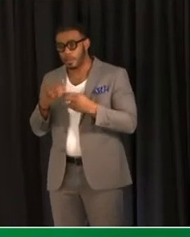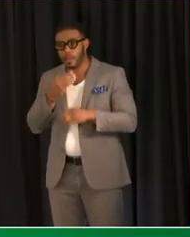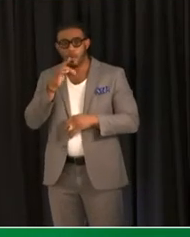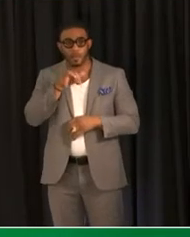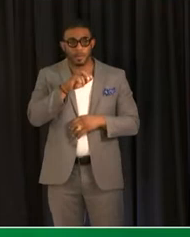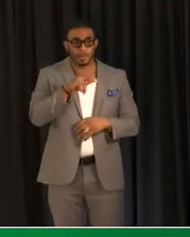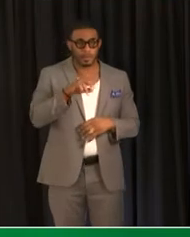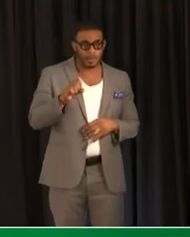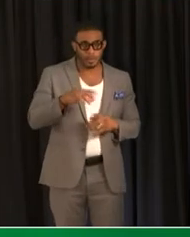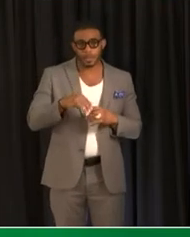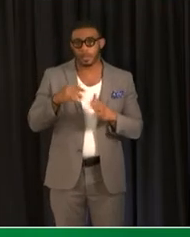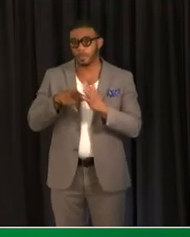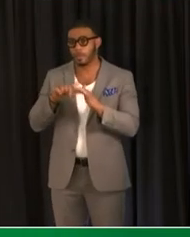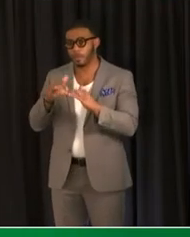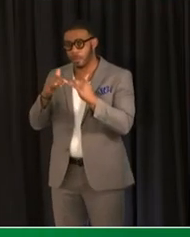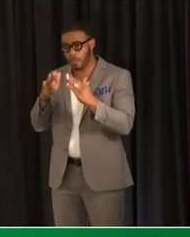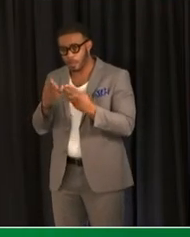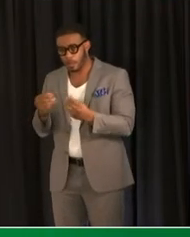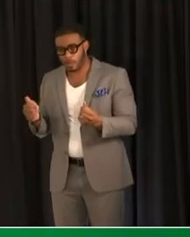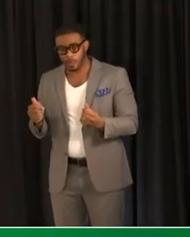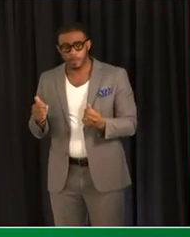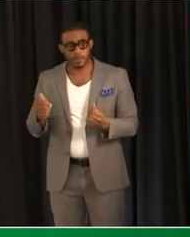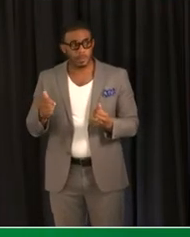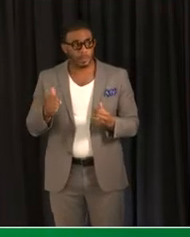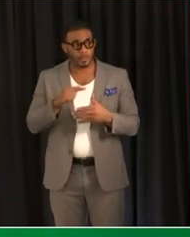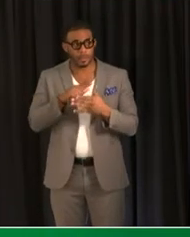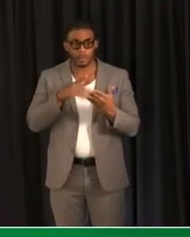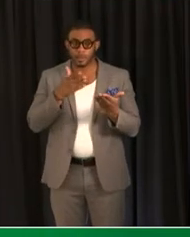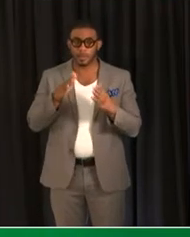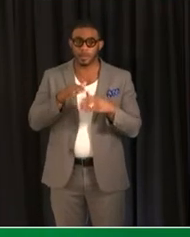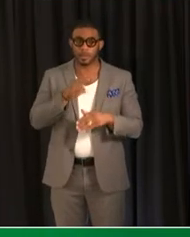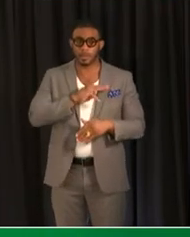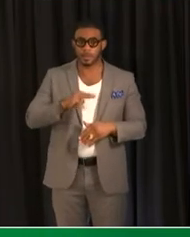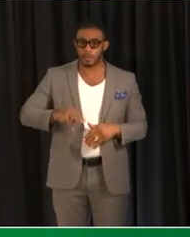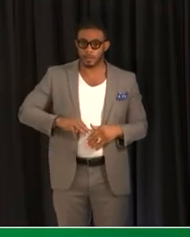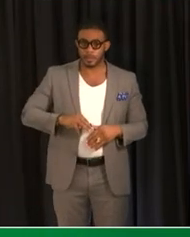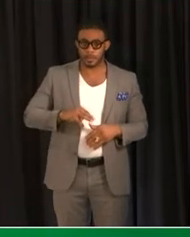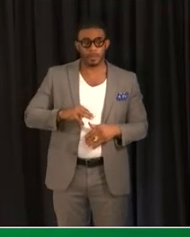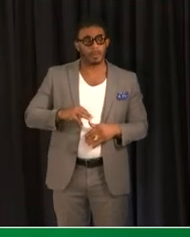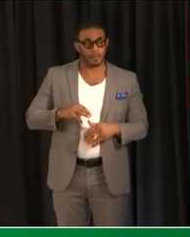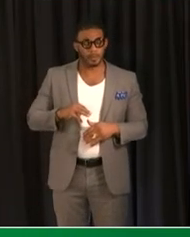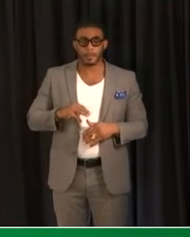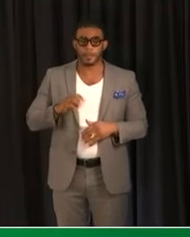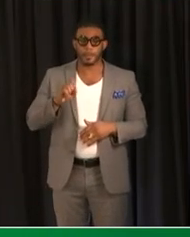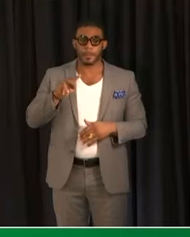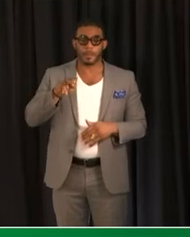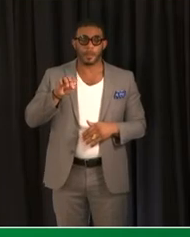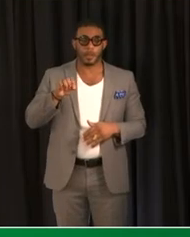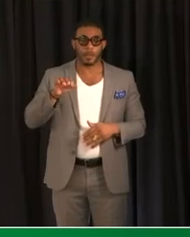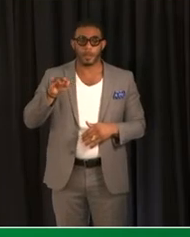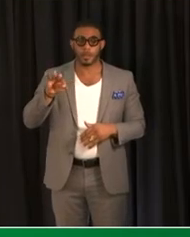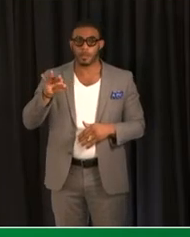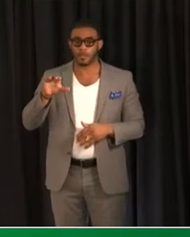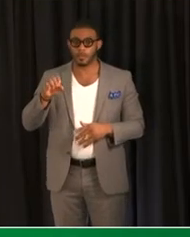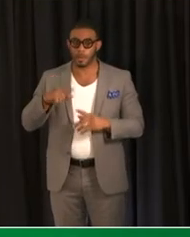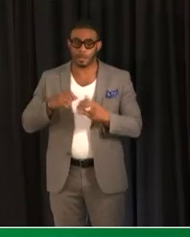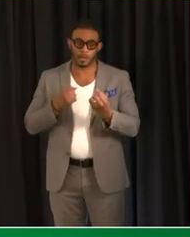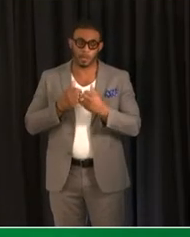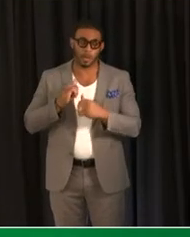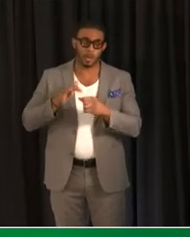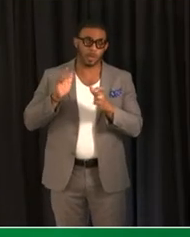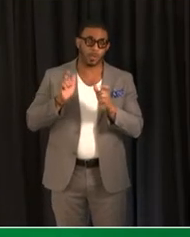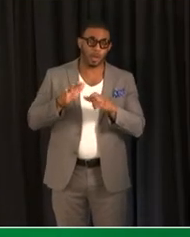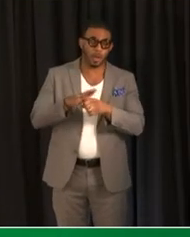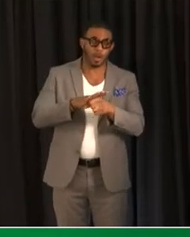safety, homelessness and affordable housing solutions. Thrilled to be serving on the mayor's rental housing strike force, and supporting